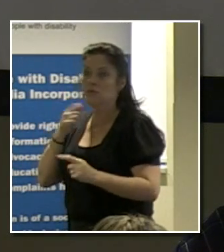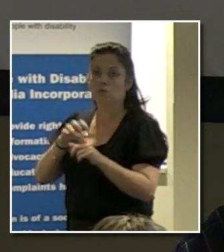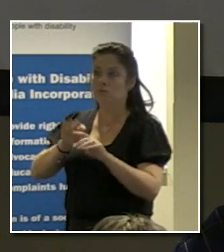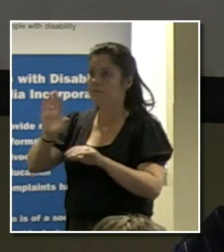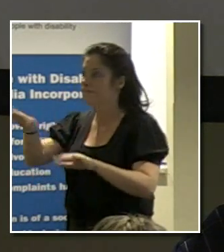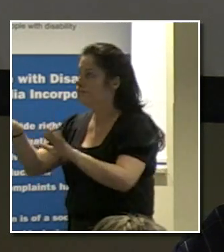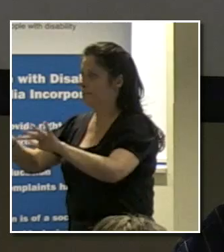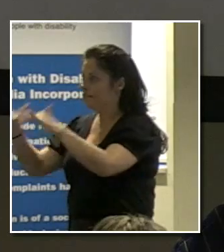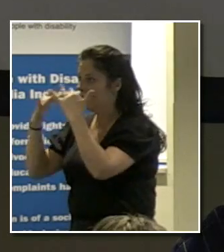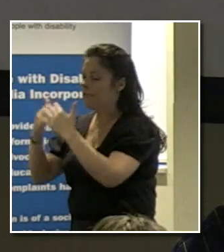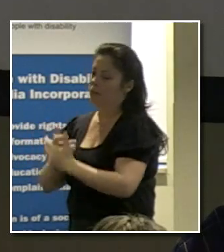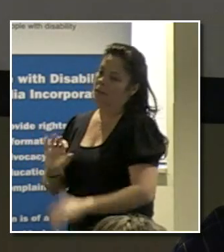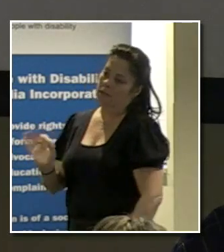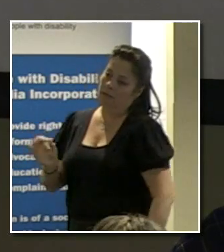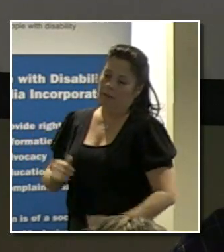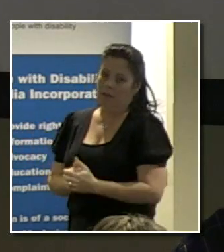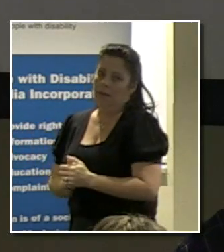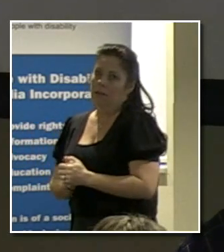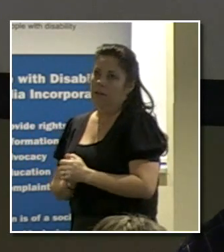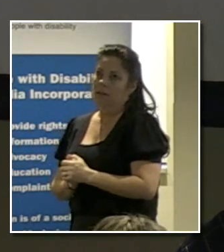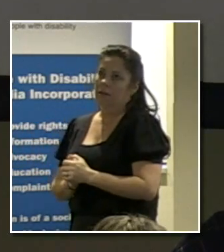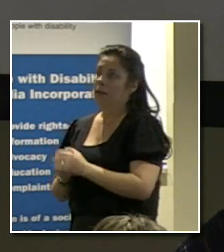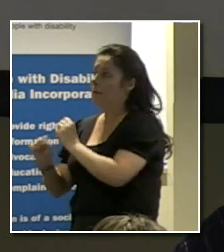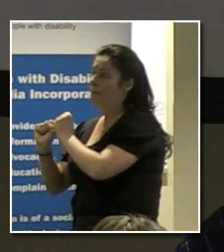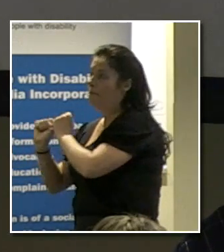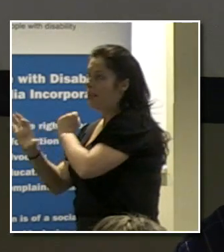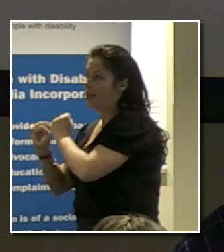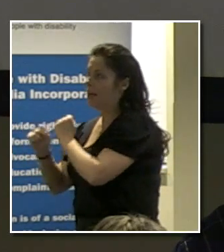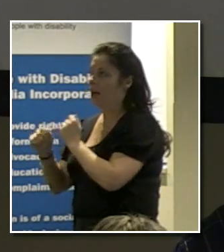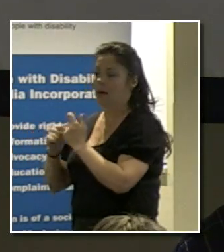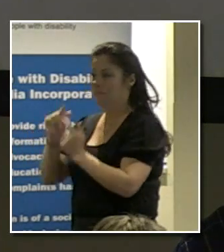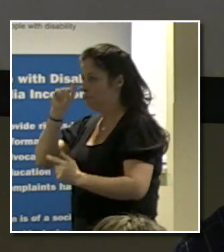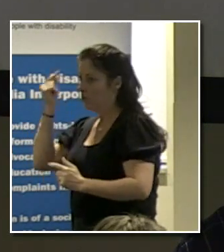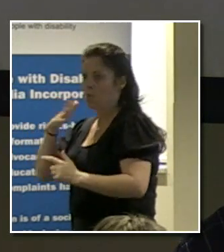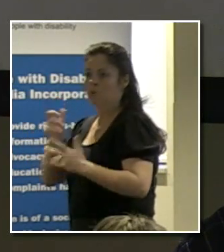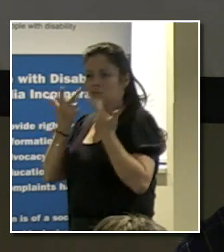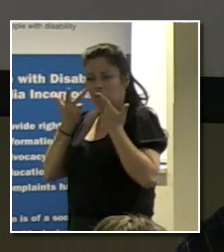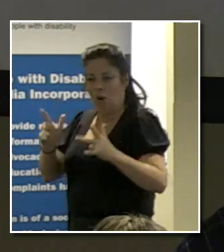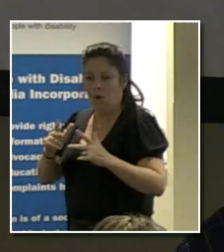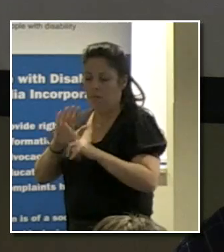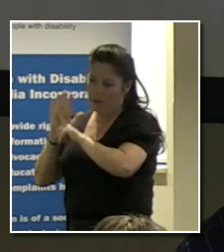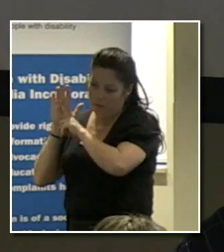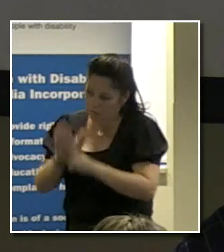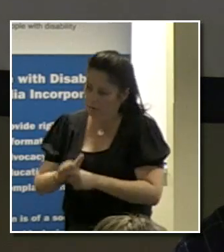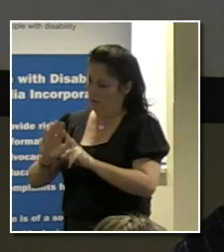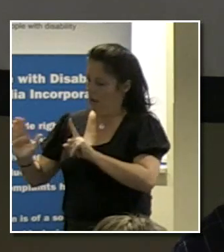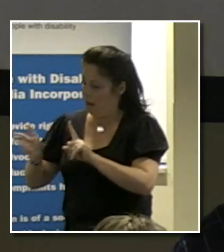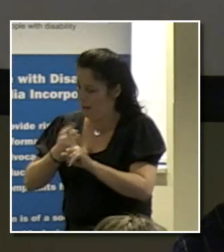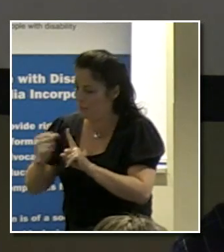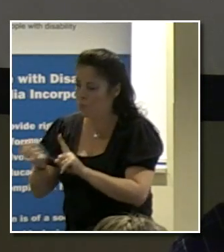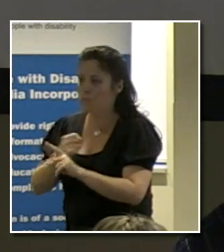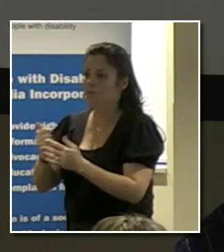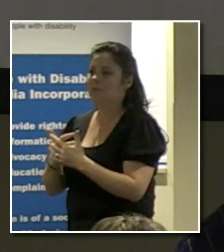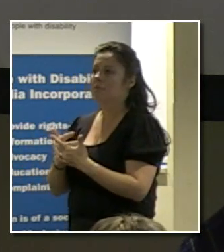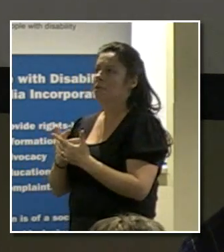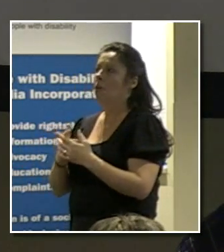issues, from abuse, media portrayals, employment, and restraint in educational settings. A